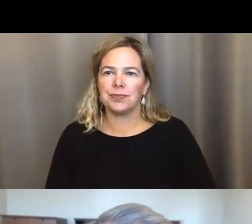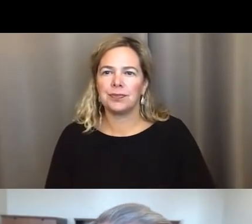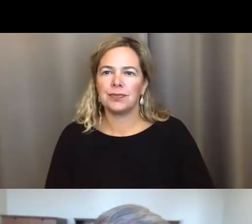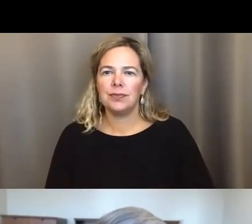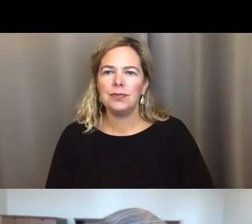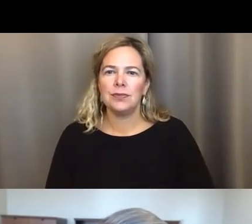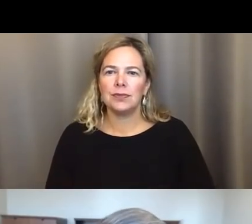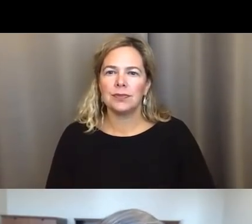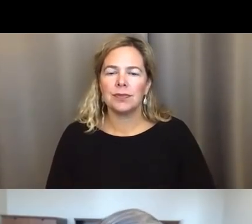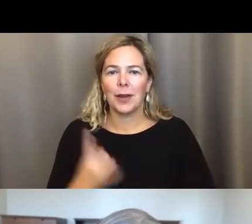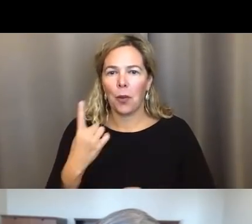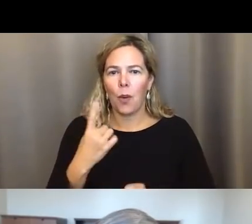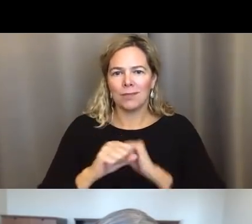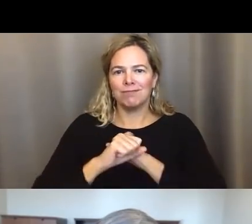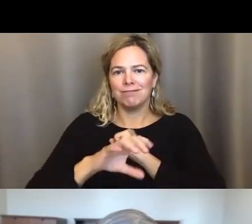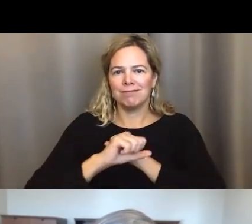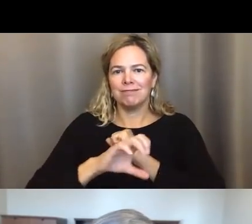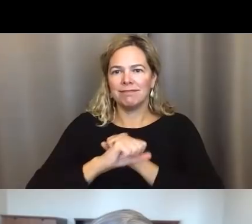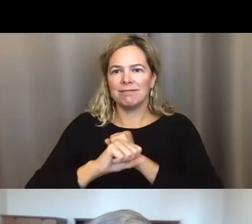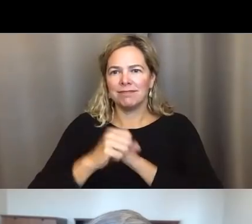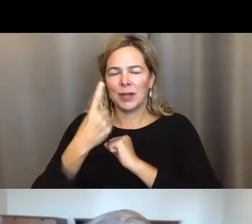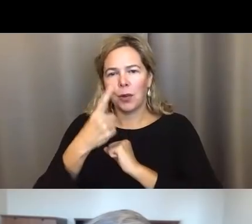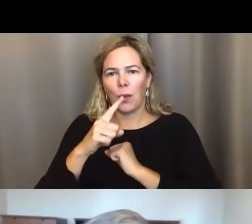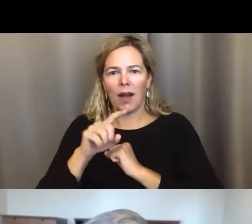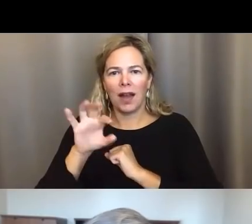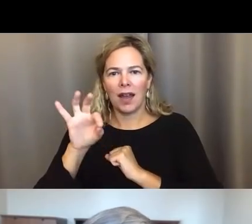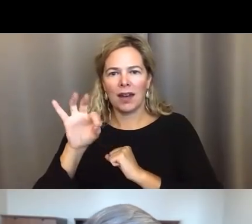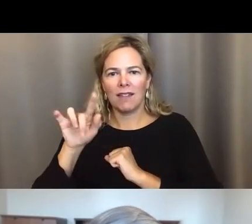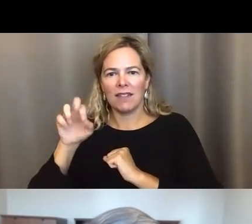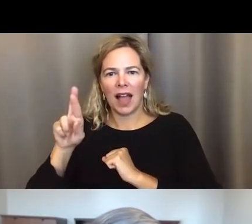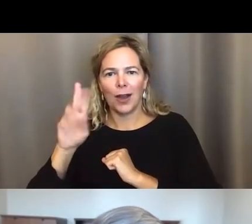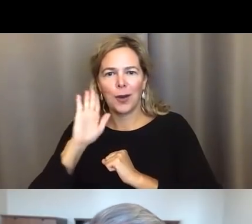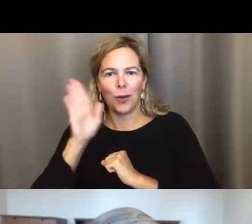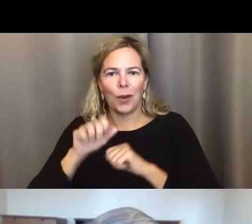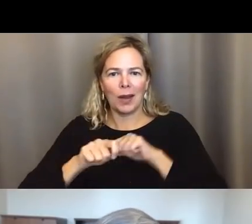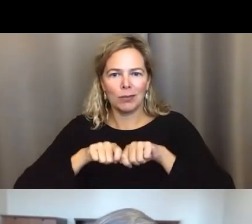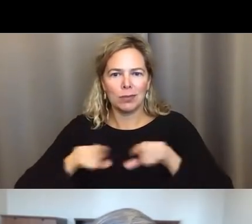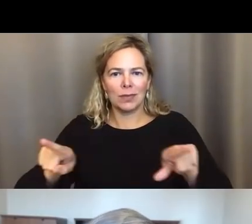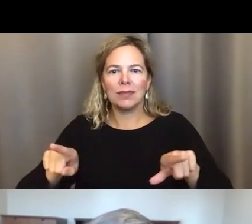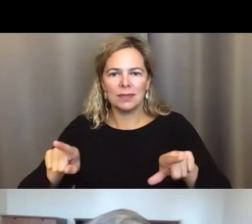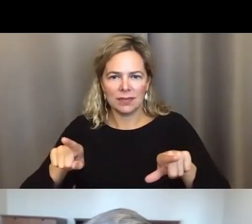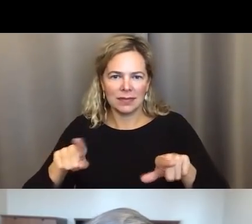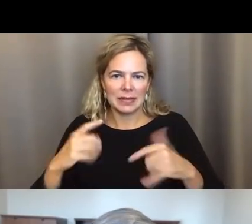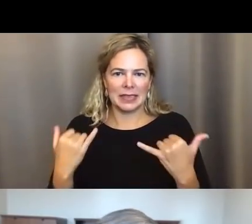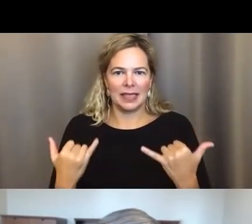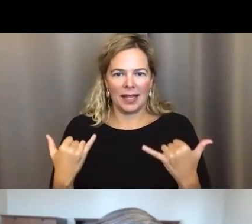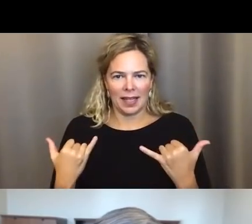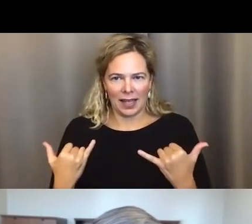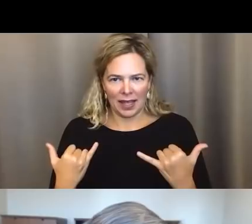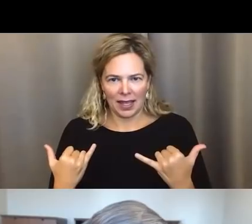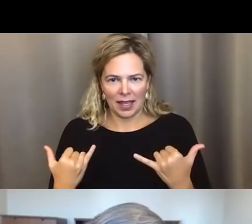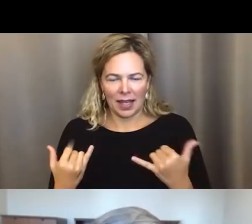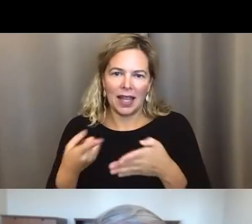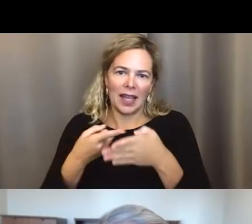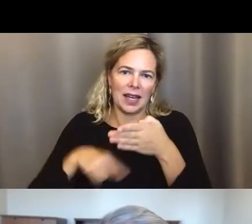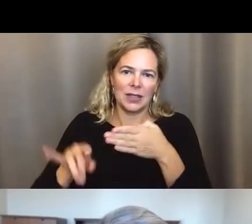the campaigns and one of the flyers that'll be coming out later today and next week.